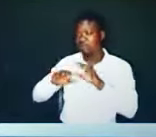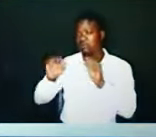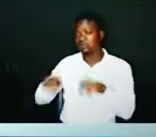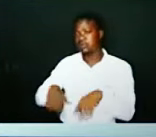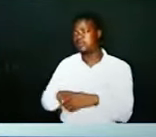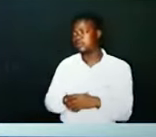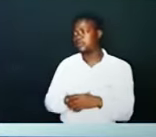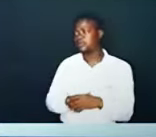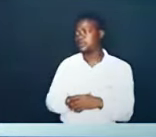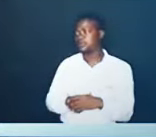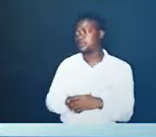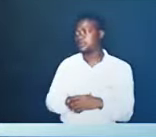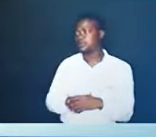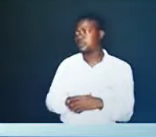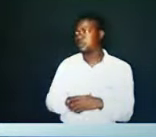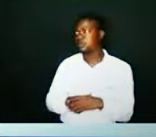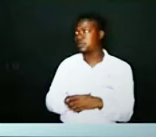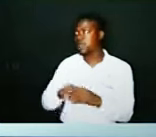points to Jerusalem.